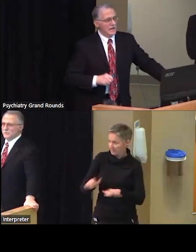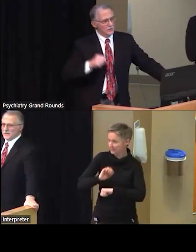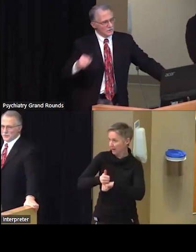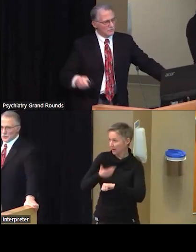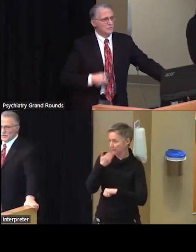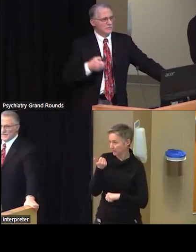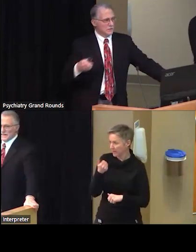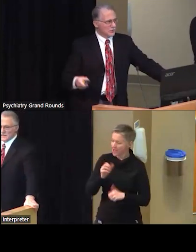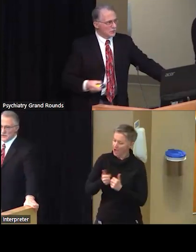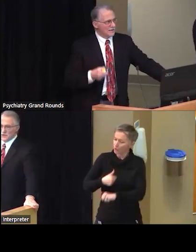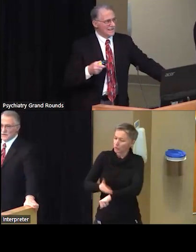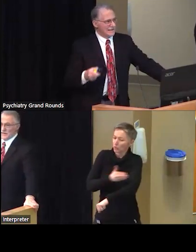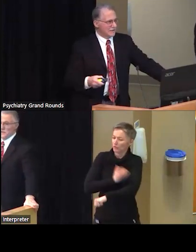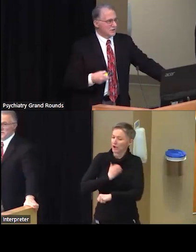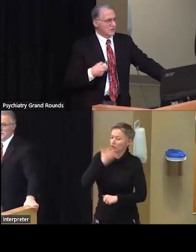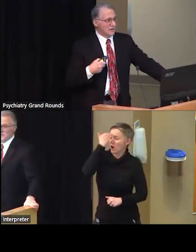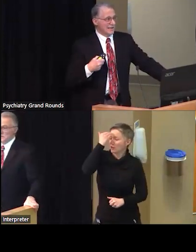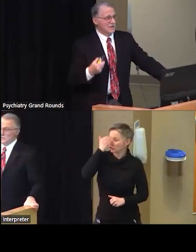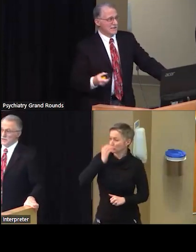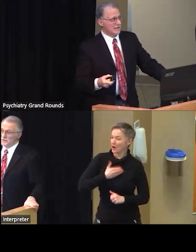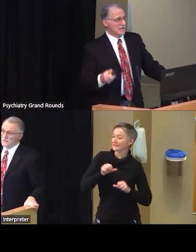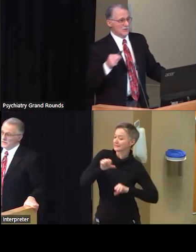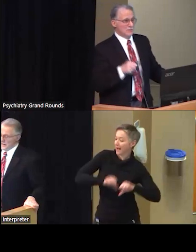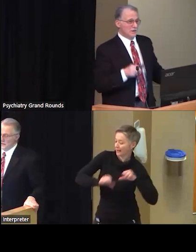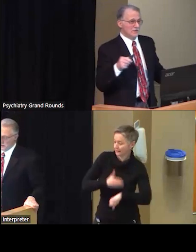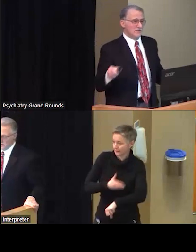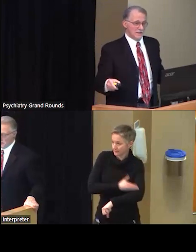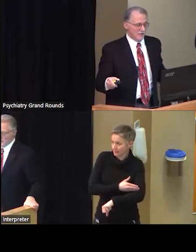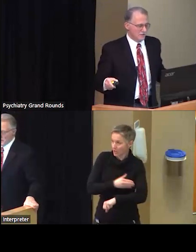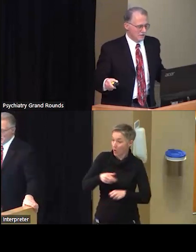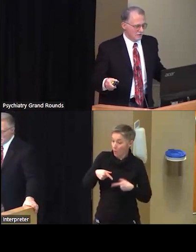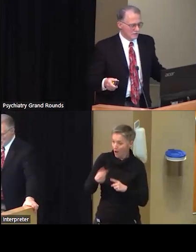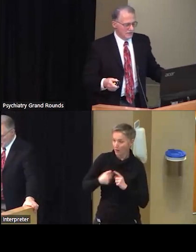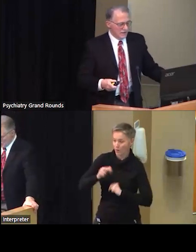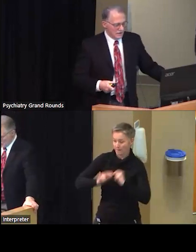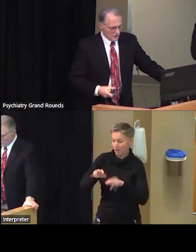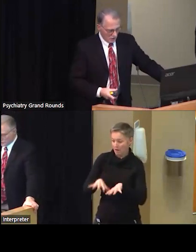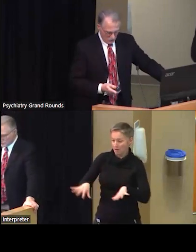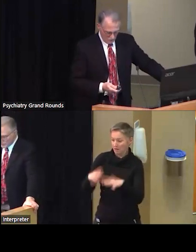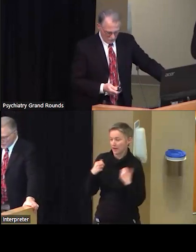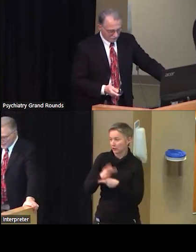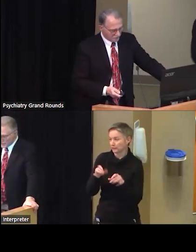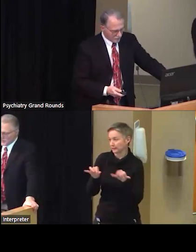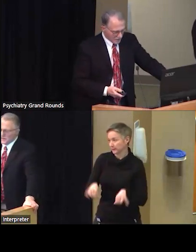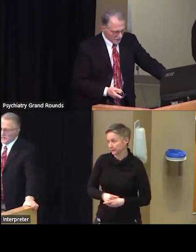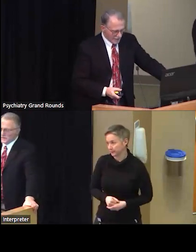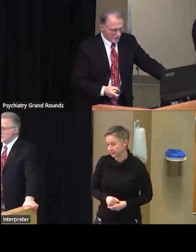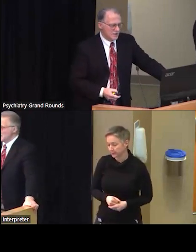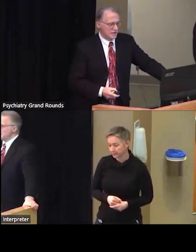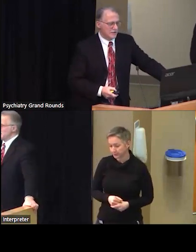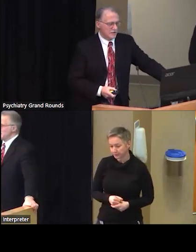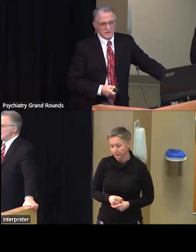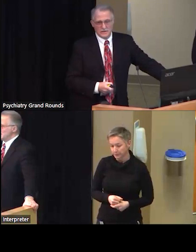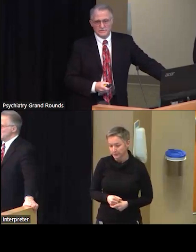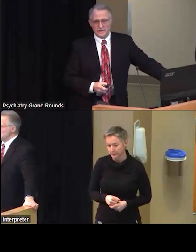So how do we improve our knowledge and our science as we build things in the healthcare system? So